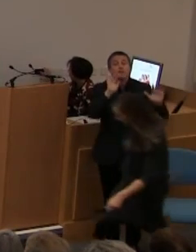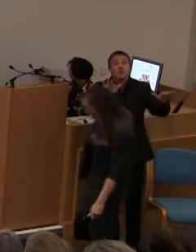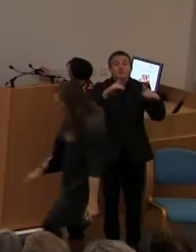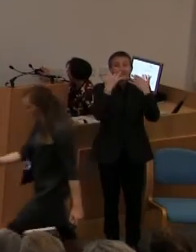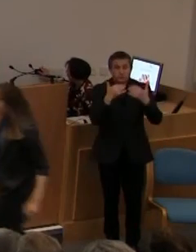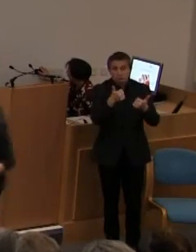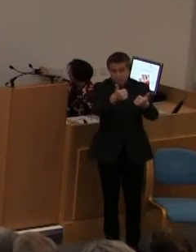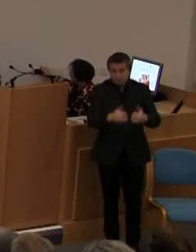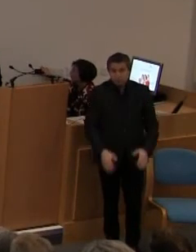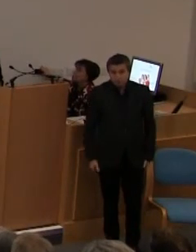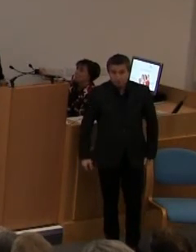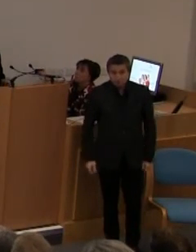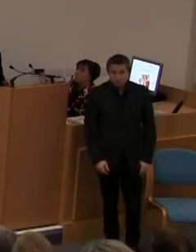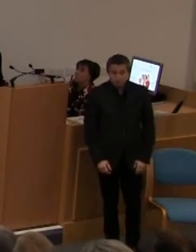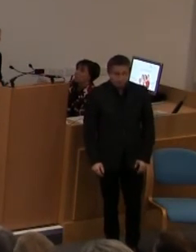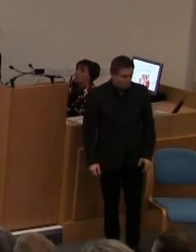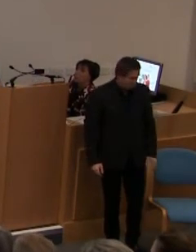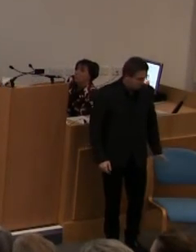listening.